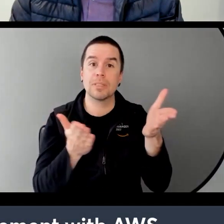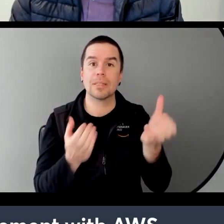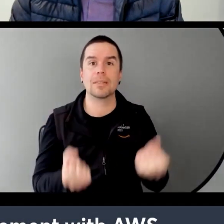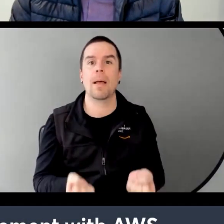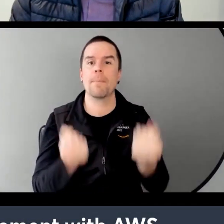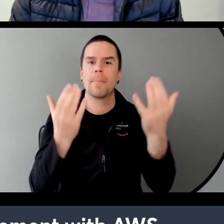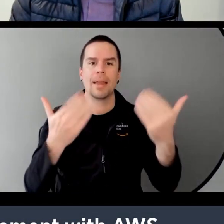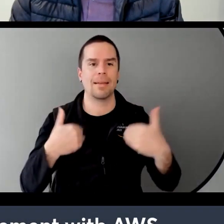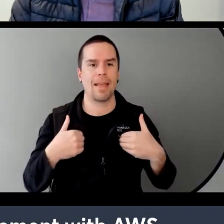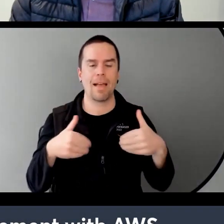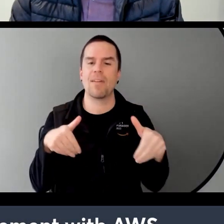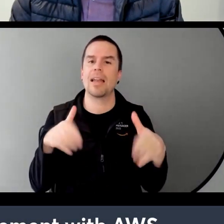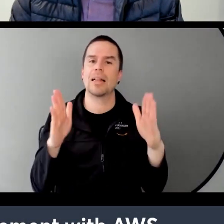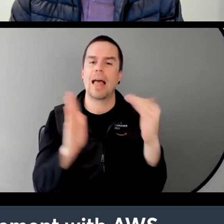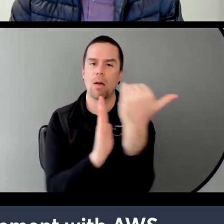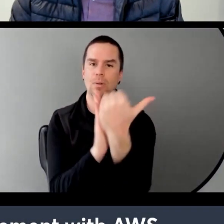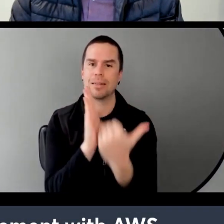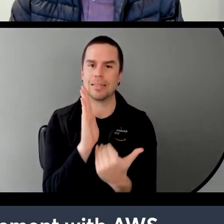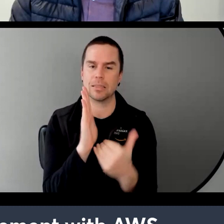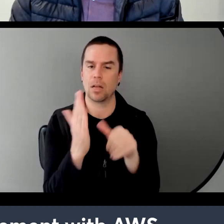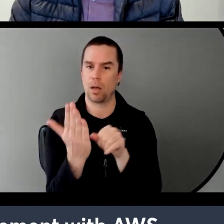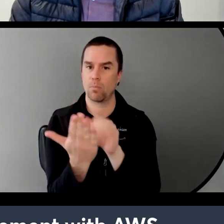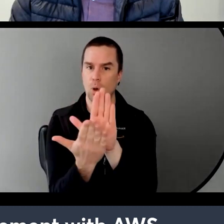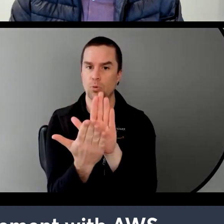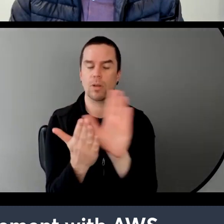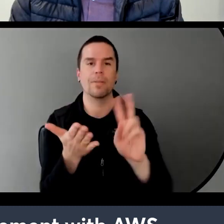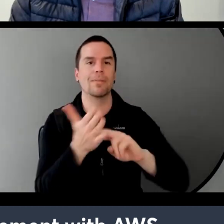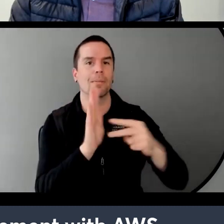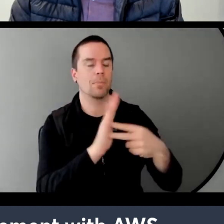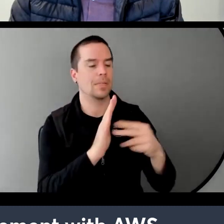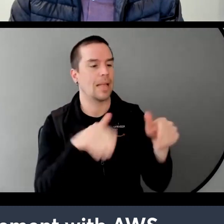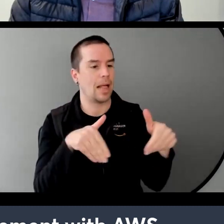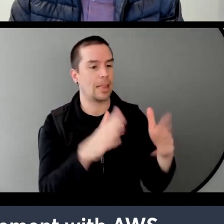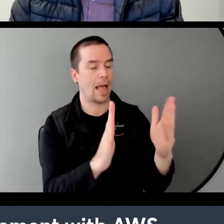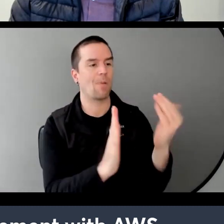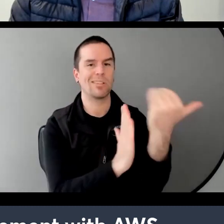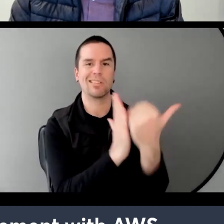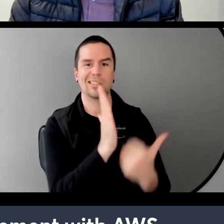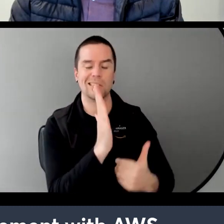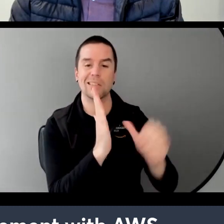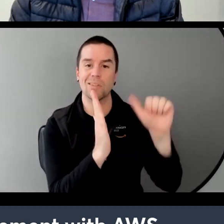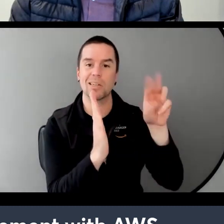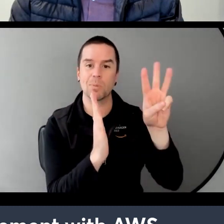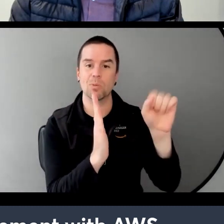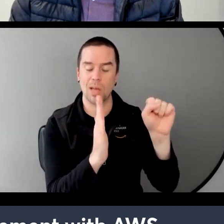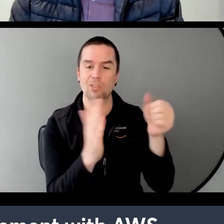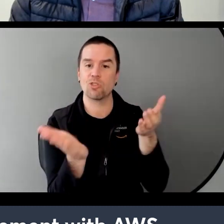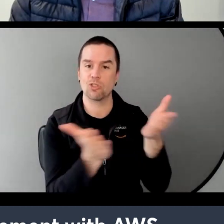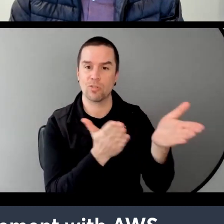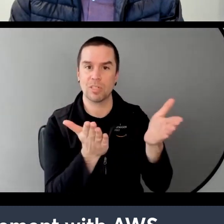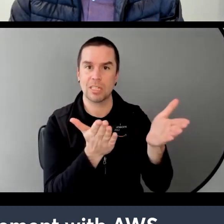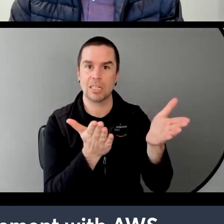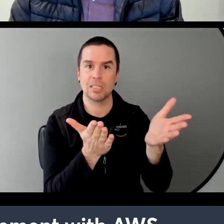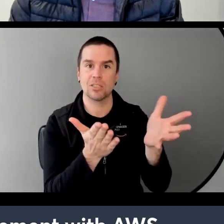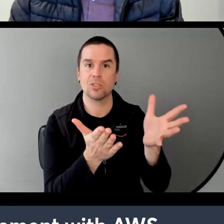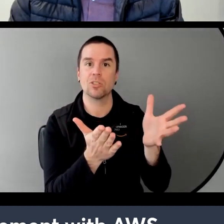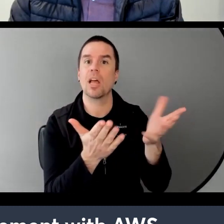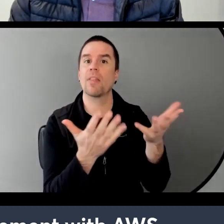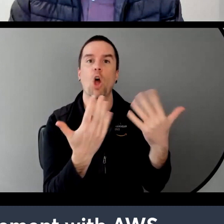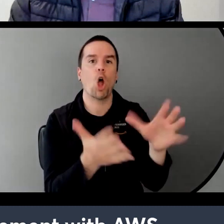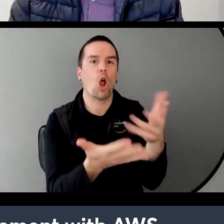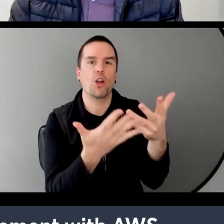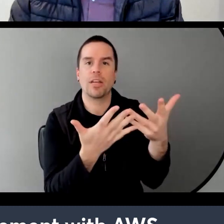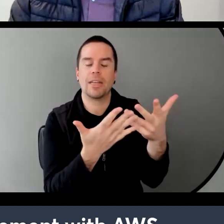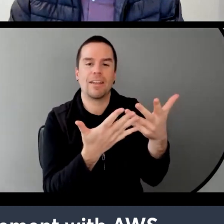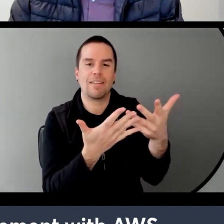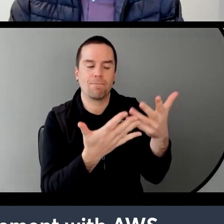approach, meaning only allowing use of AWS services that that are vetted and approved for their